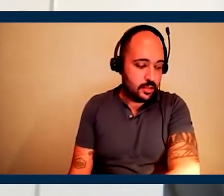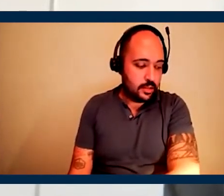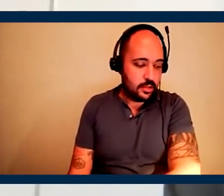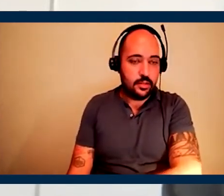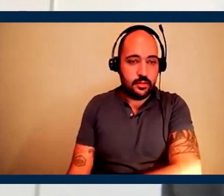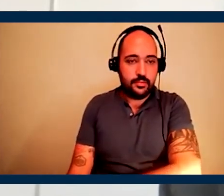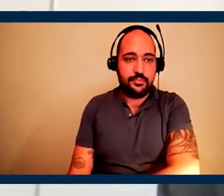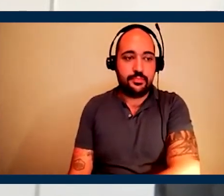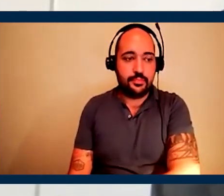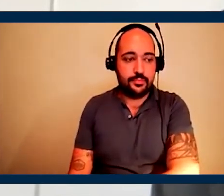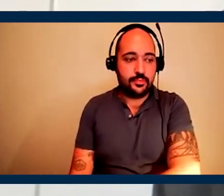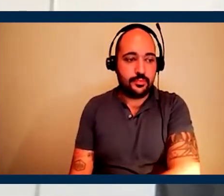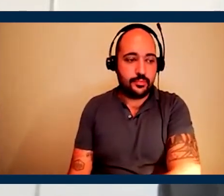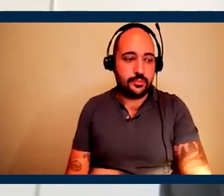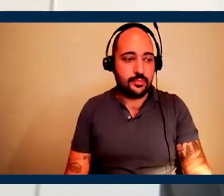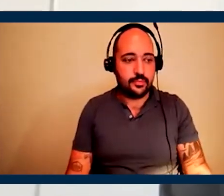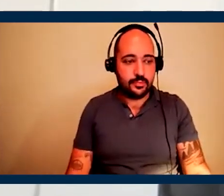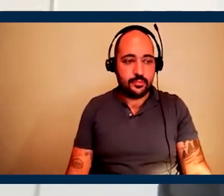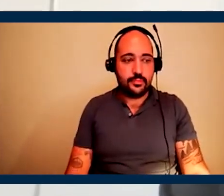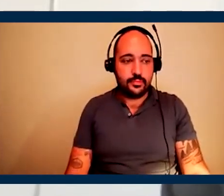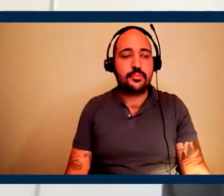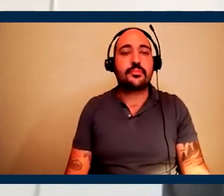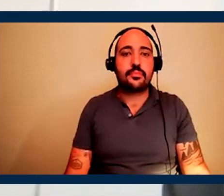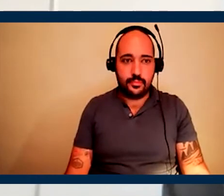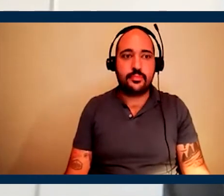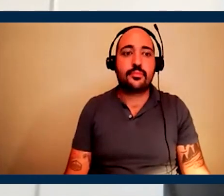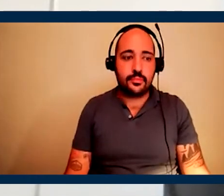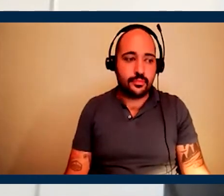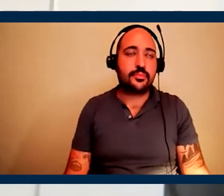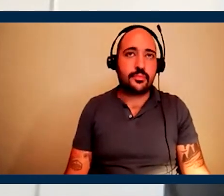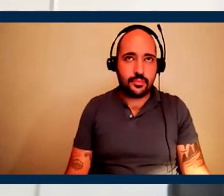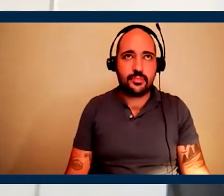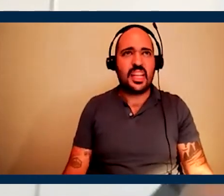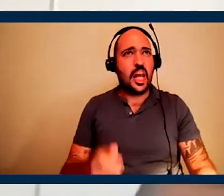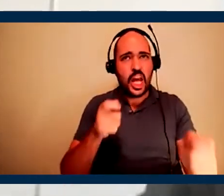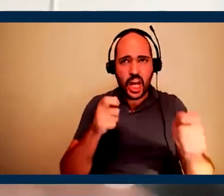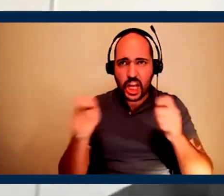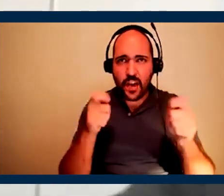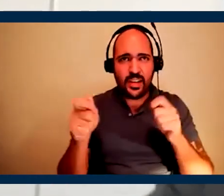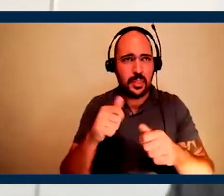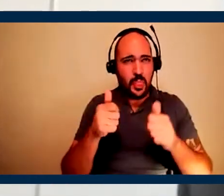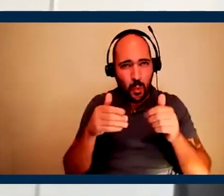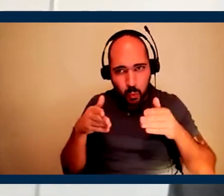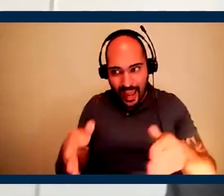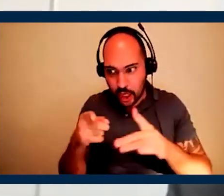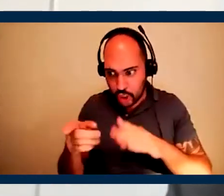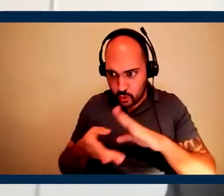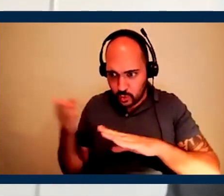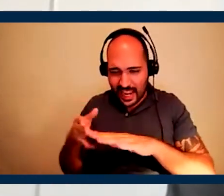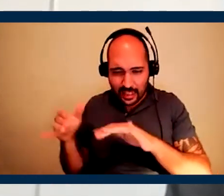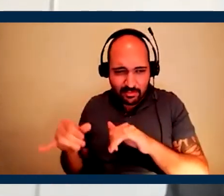govern the way that you ran, the values you ran on, the things that you stood for, the things that separated you from others who